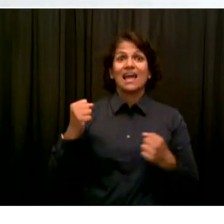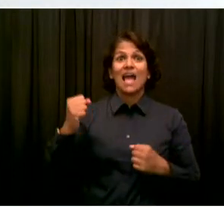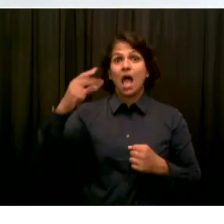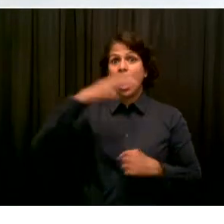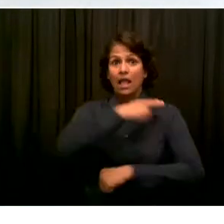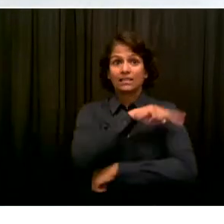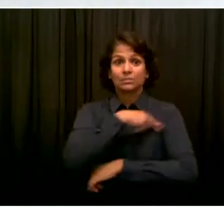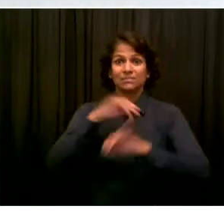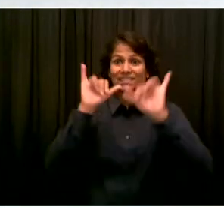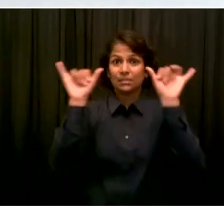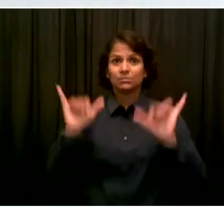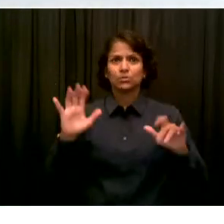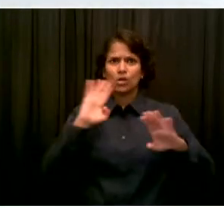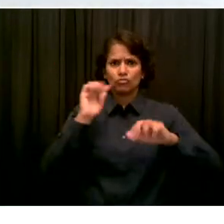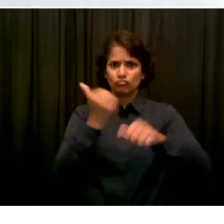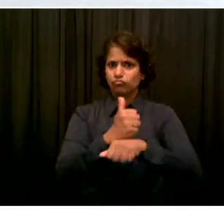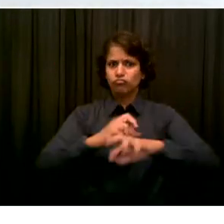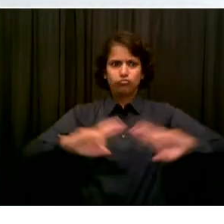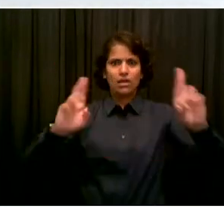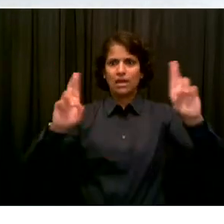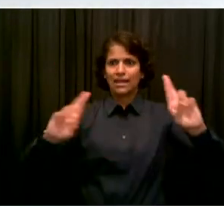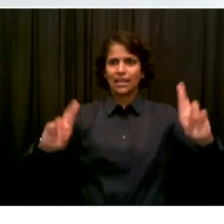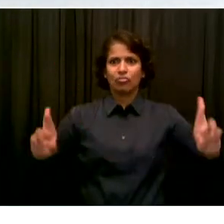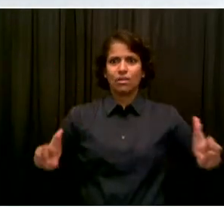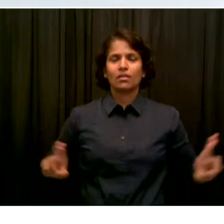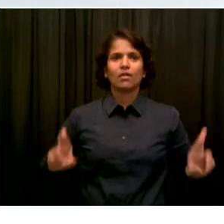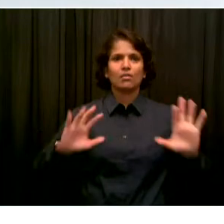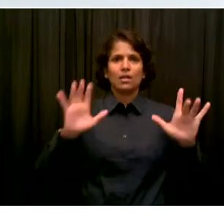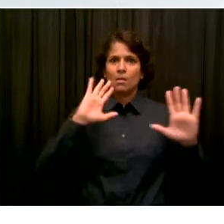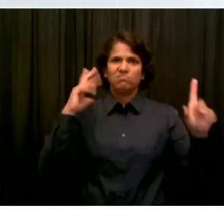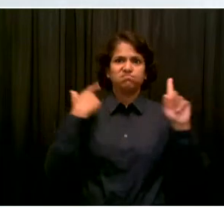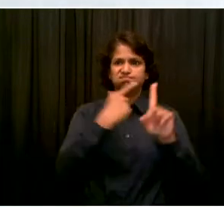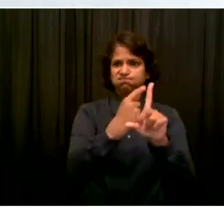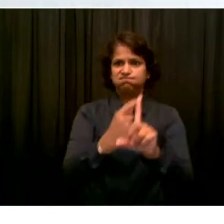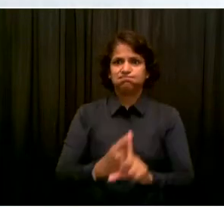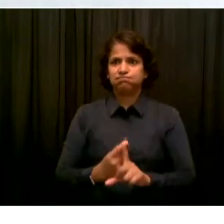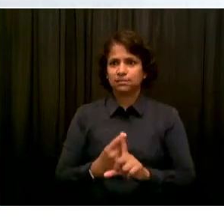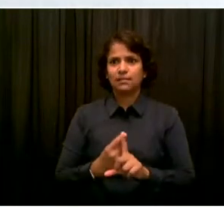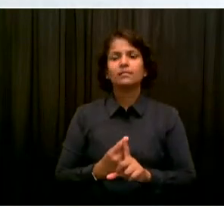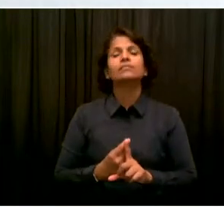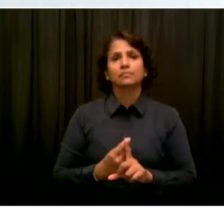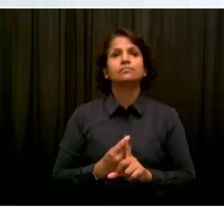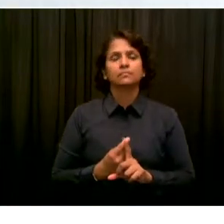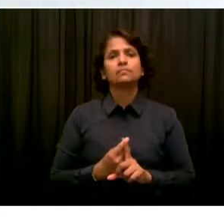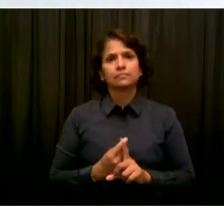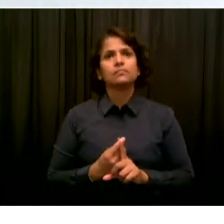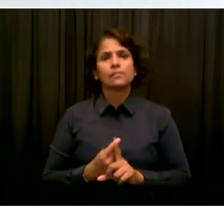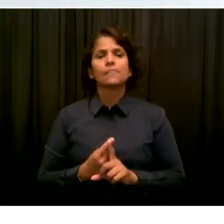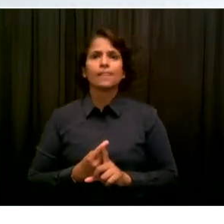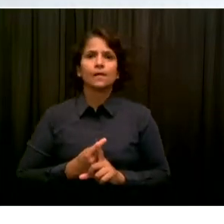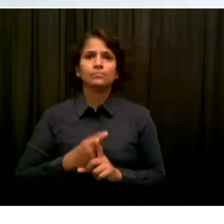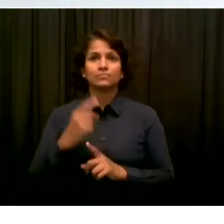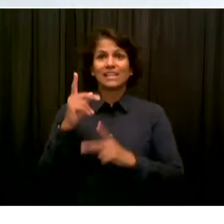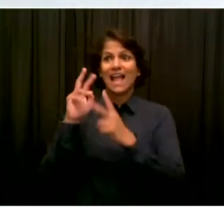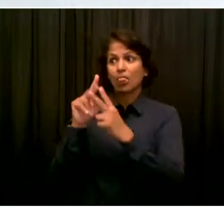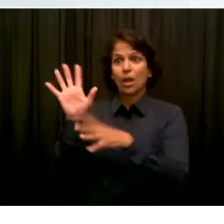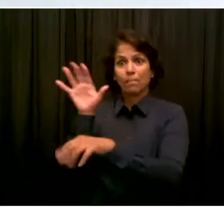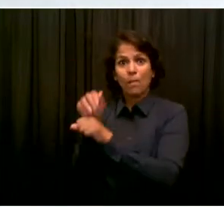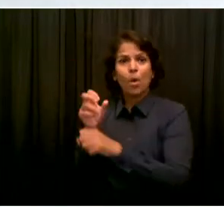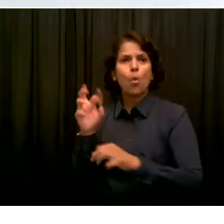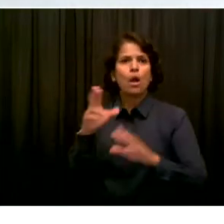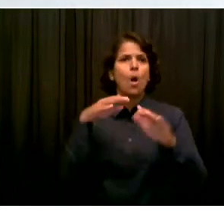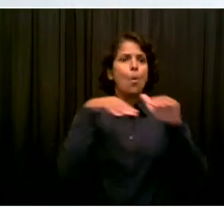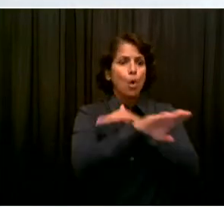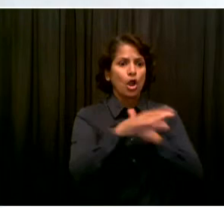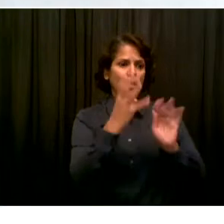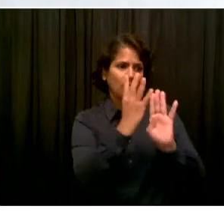prepared to provide the booster shots in both appointment slots and in walk-ins. We're well experienced on